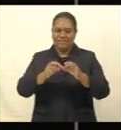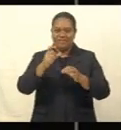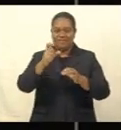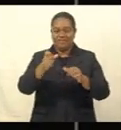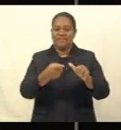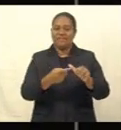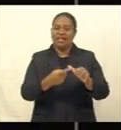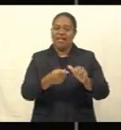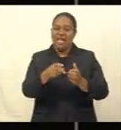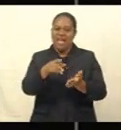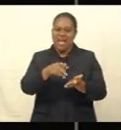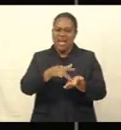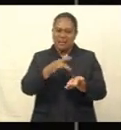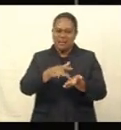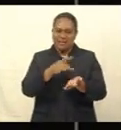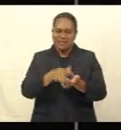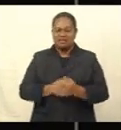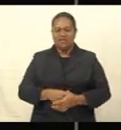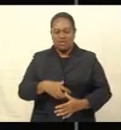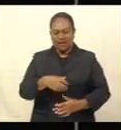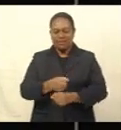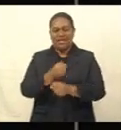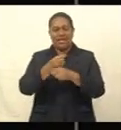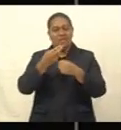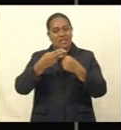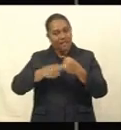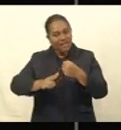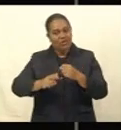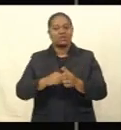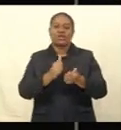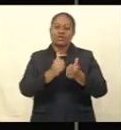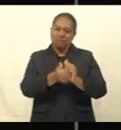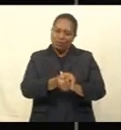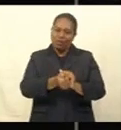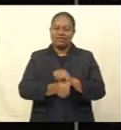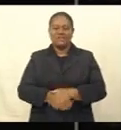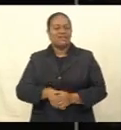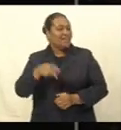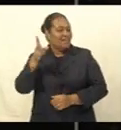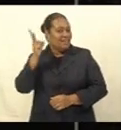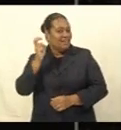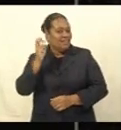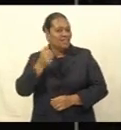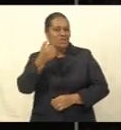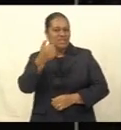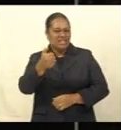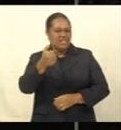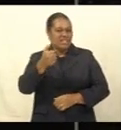to keep updated with the very latest in news and sports, and also listen to our 6